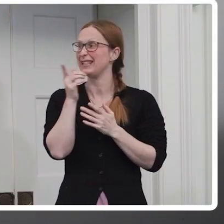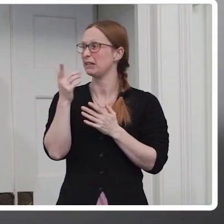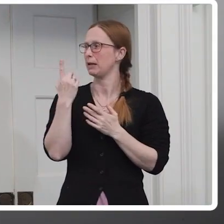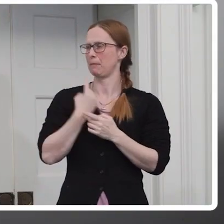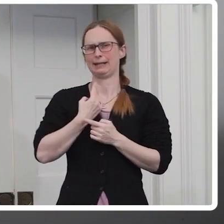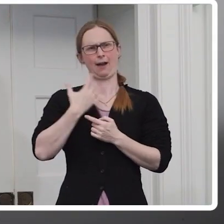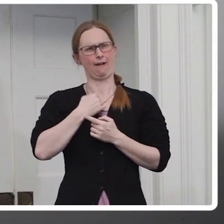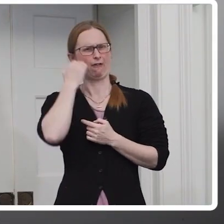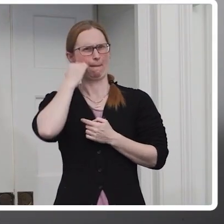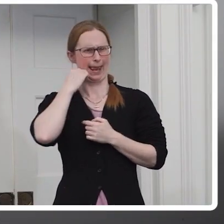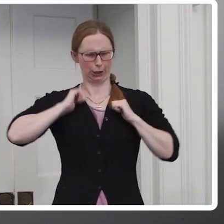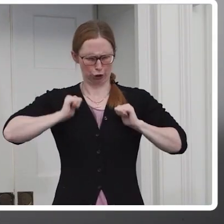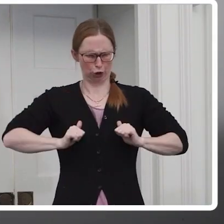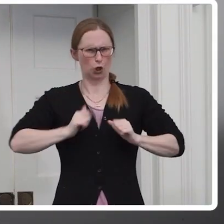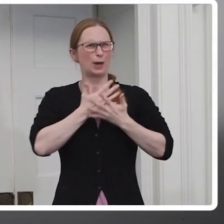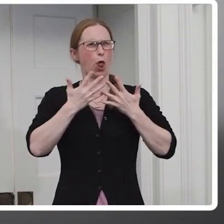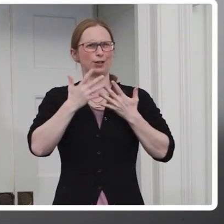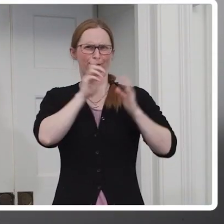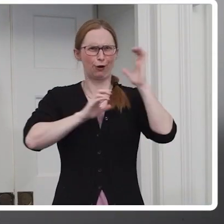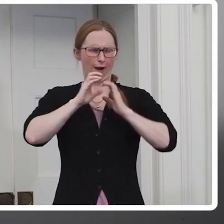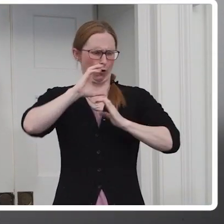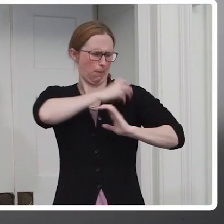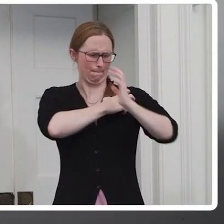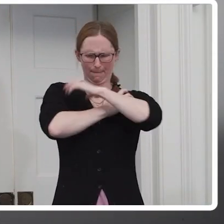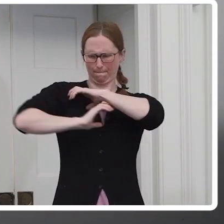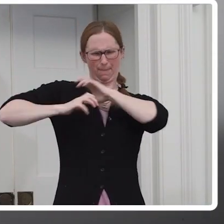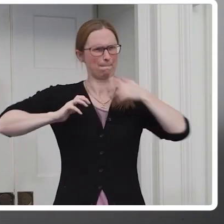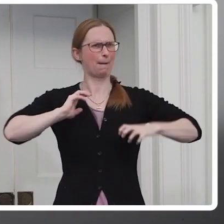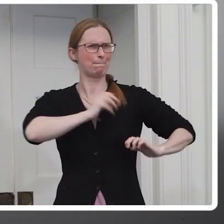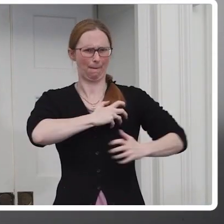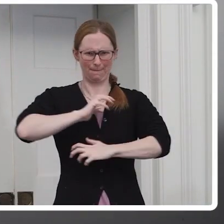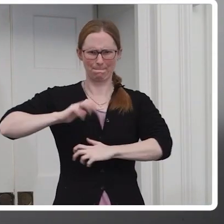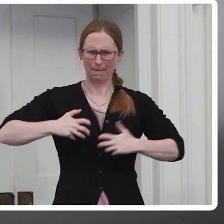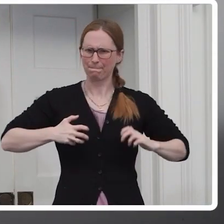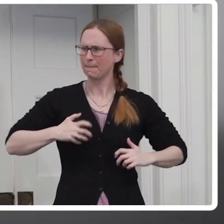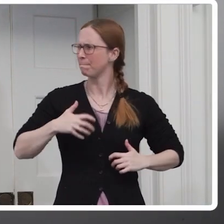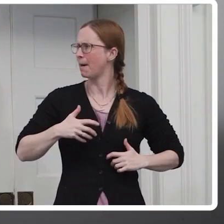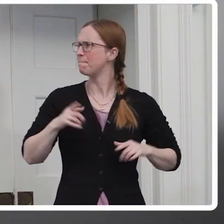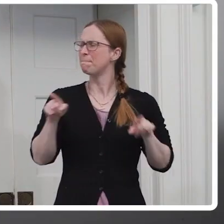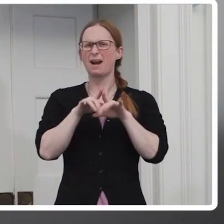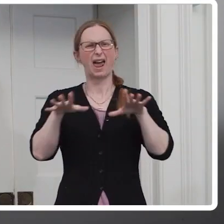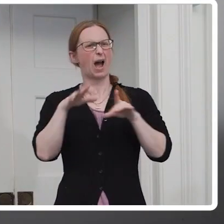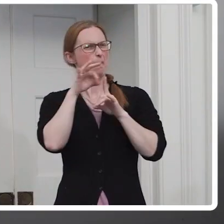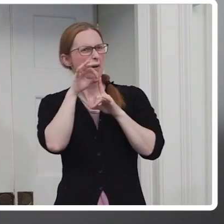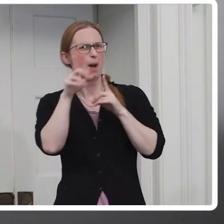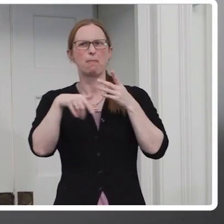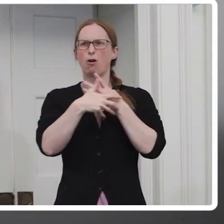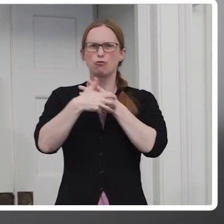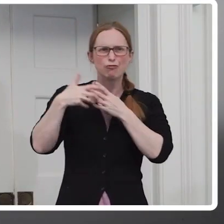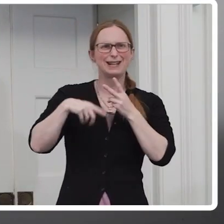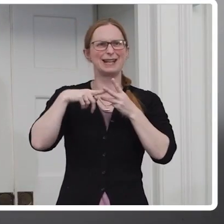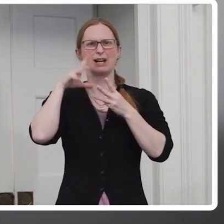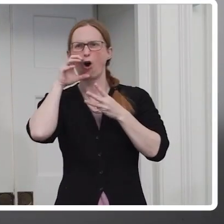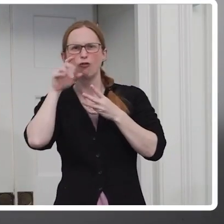I have a kind of black shirt with lots of colourful abstract patterns all over it, kind of